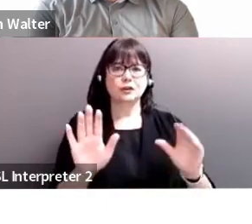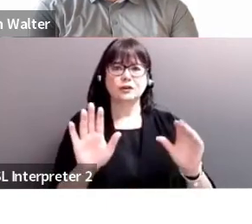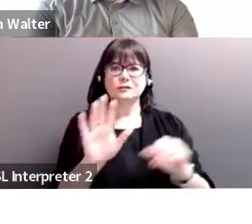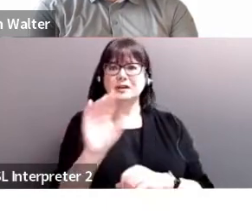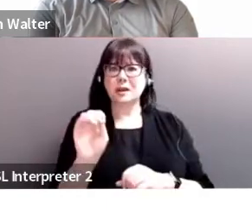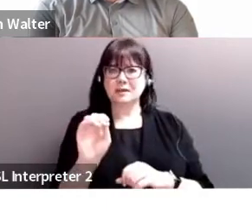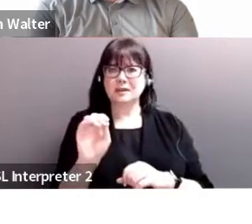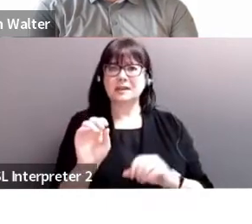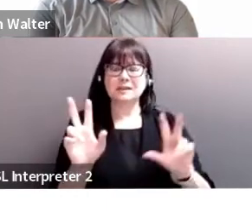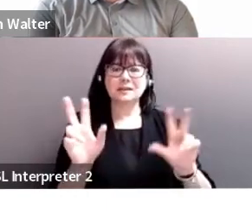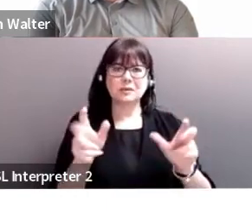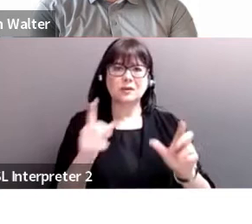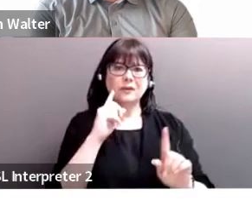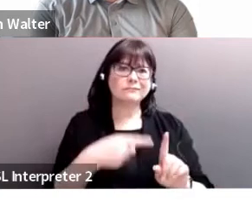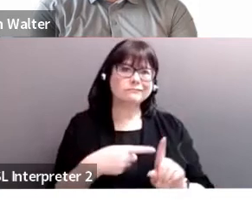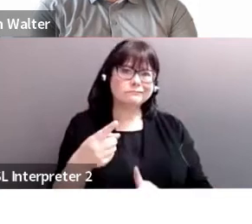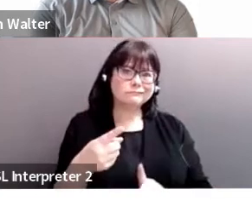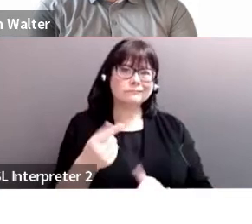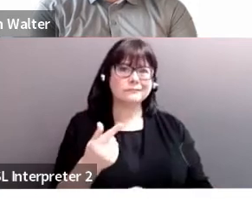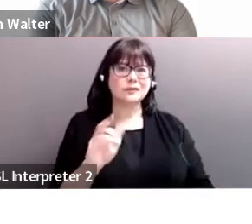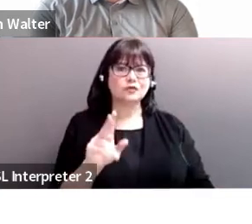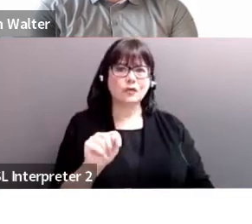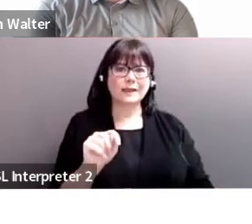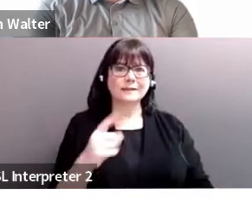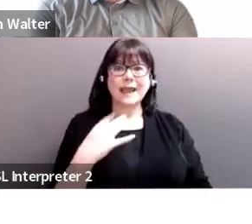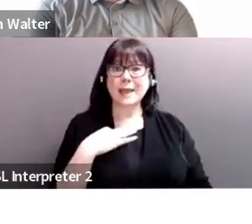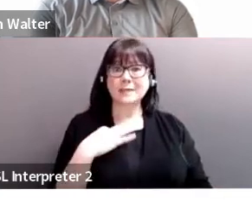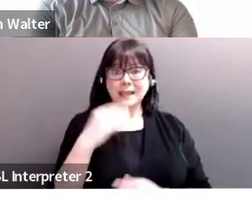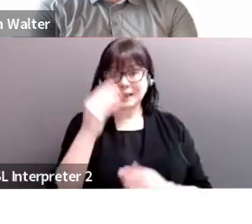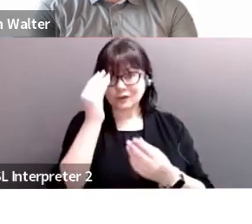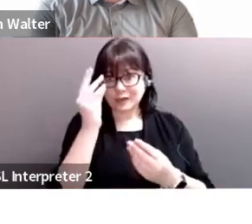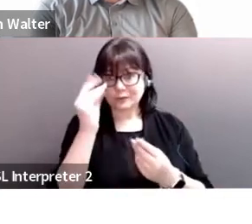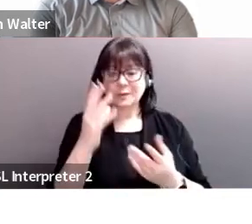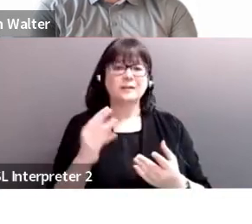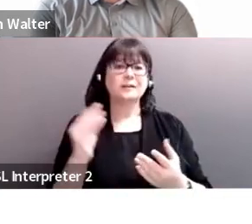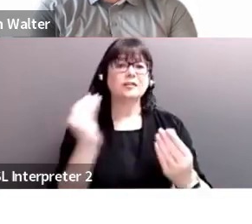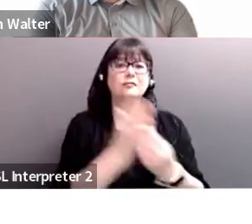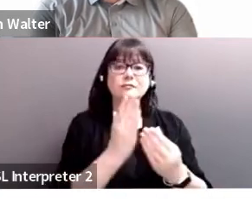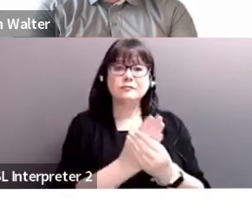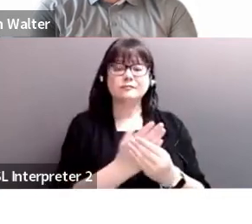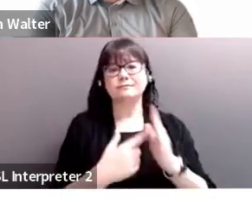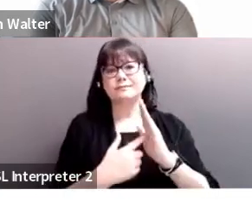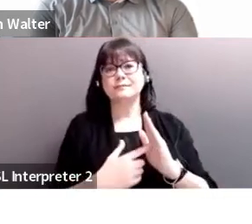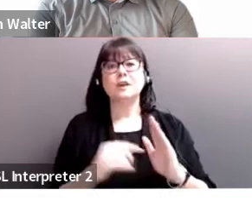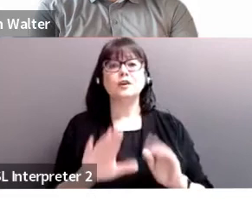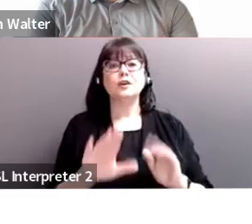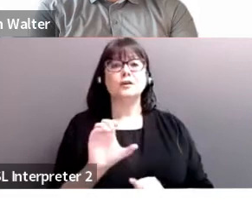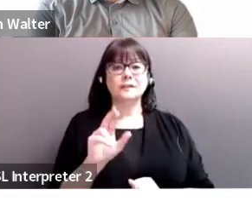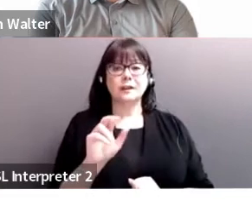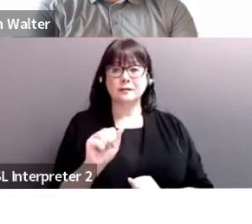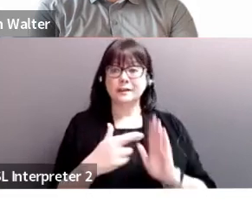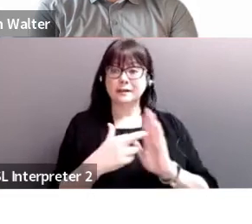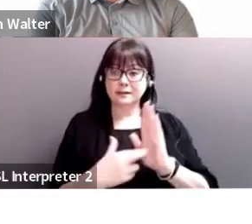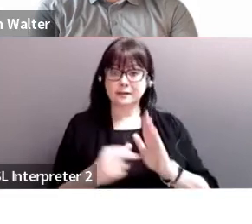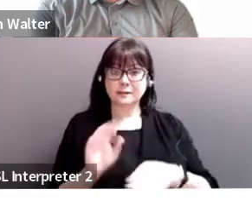you know, grant applications information, right? So you can have things like your, you know, CRA registered business number, you know,